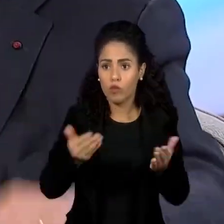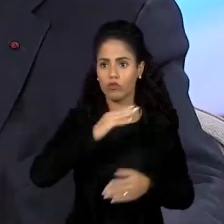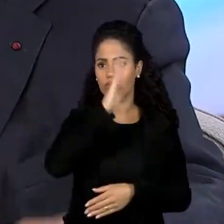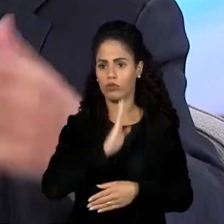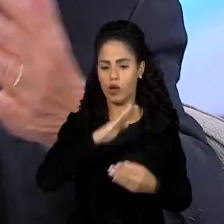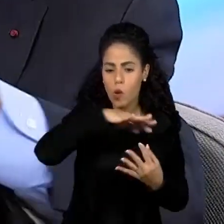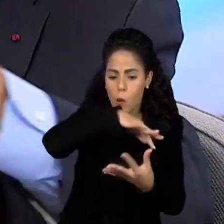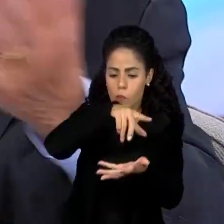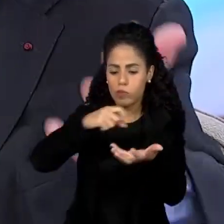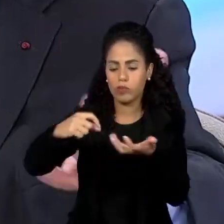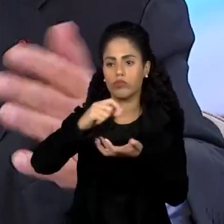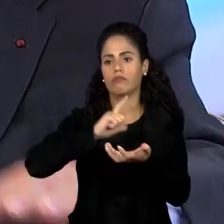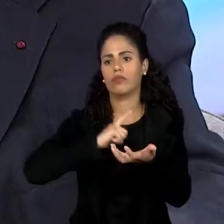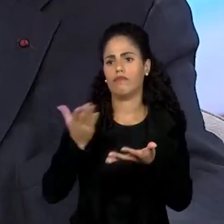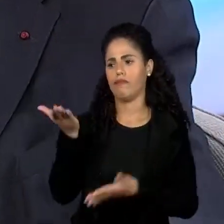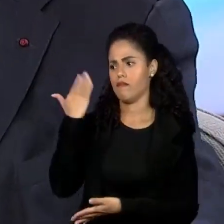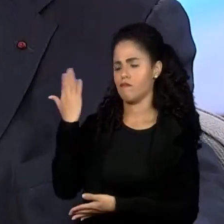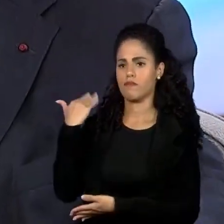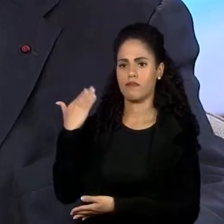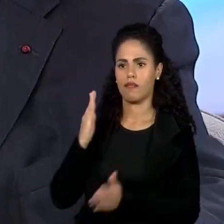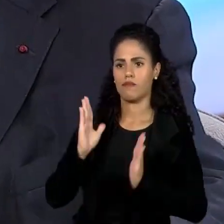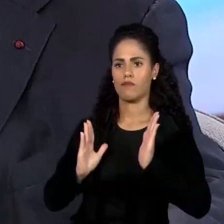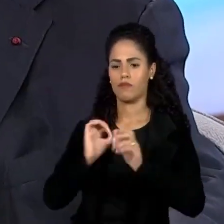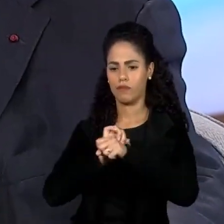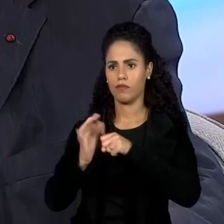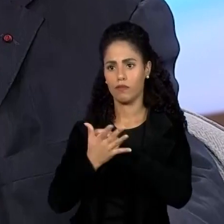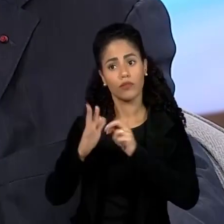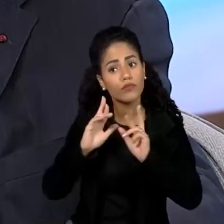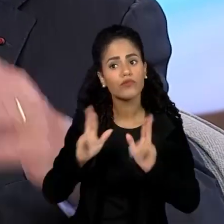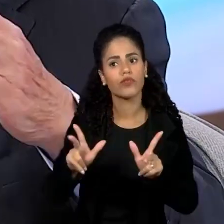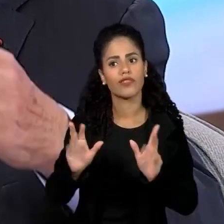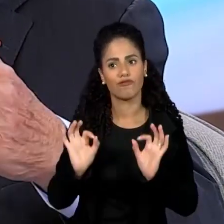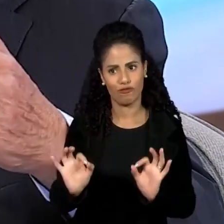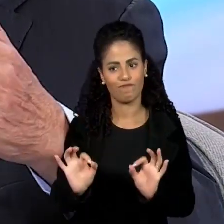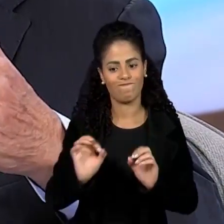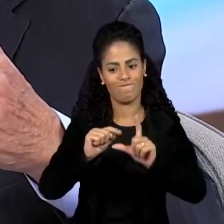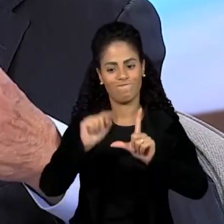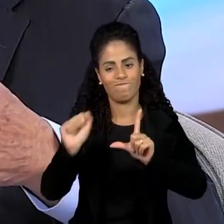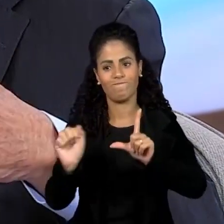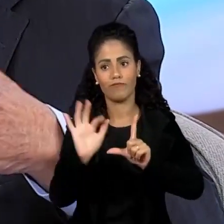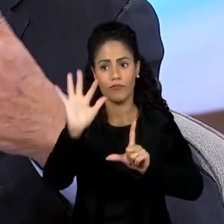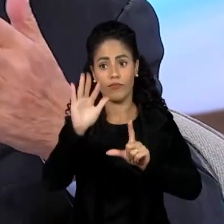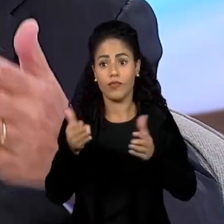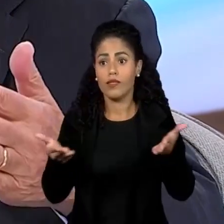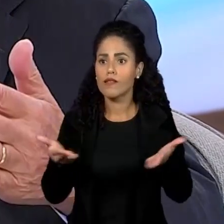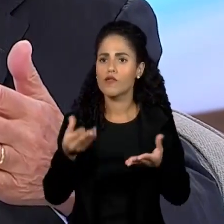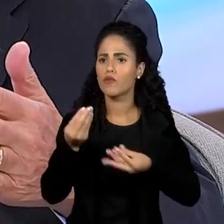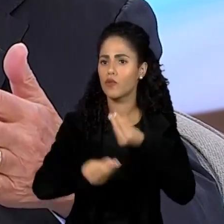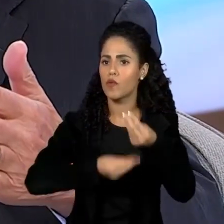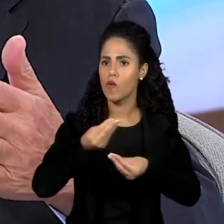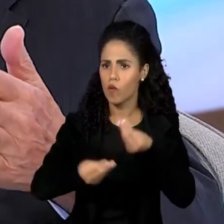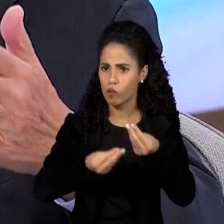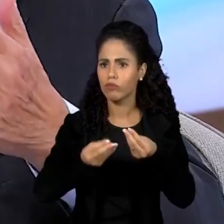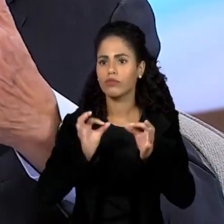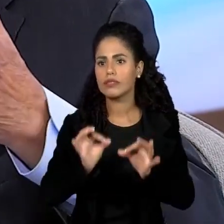Brazil and the world has had in the past. This is mostly a